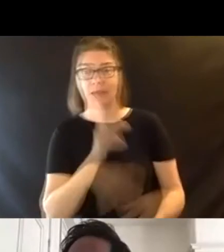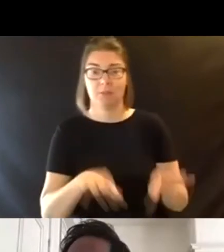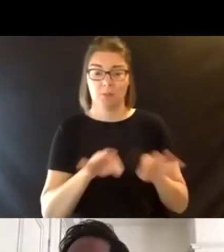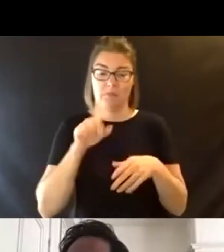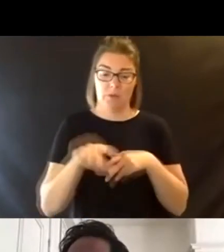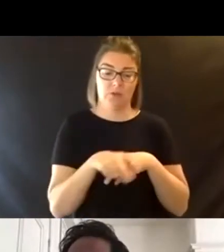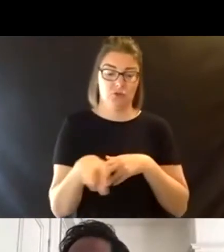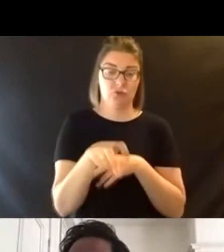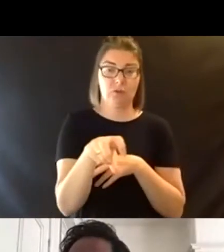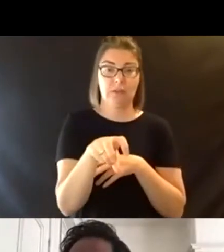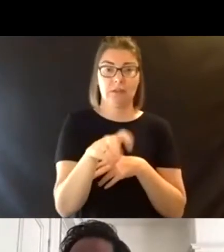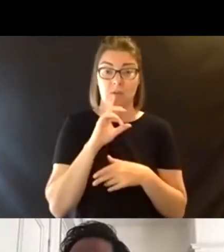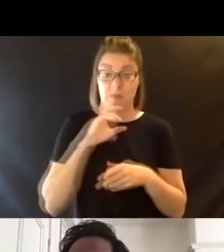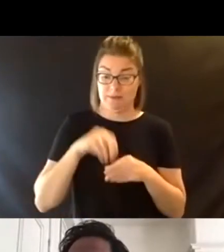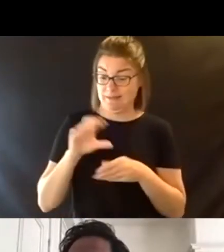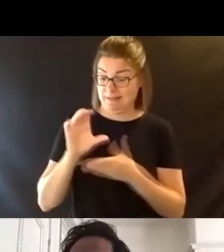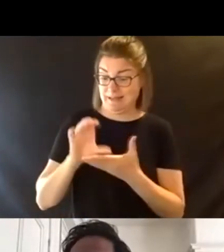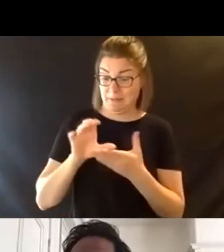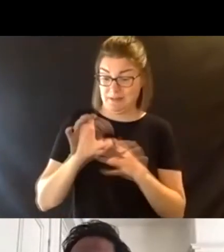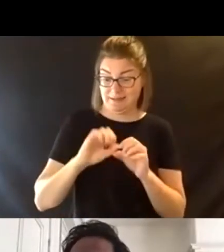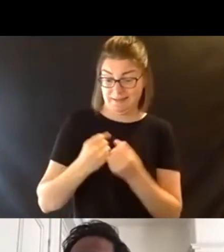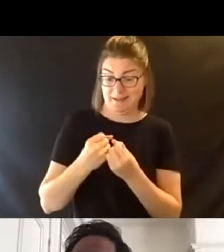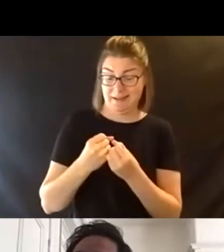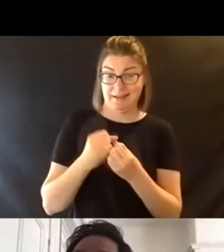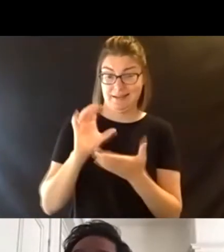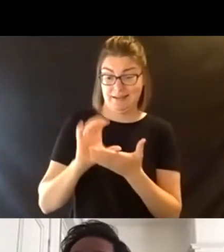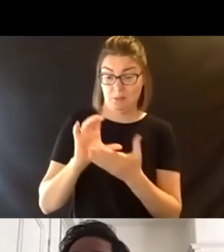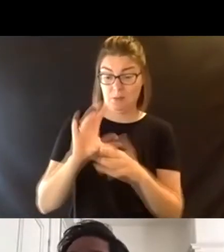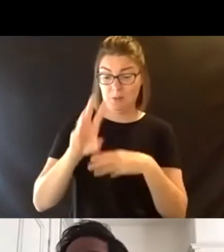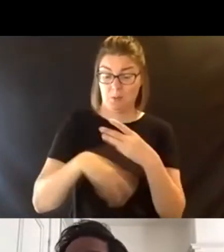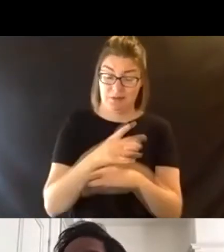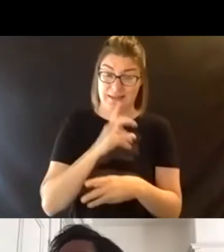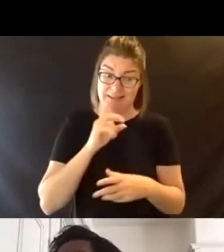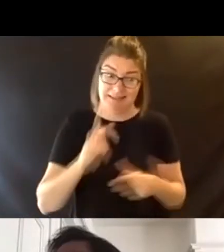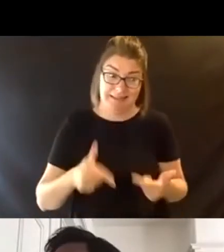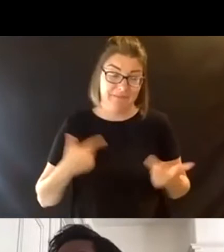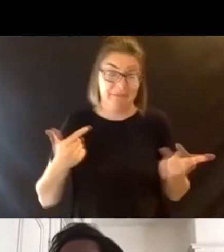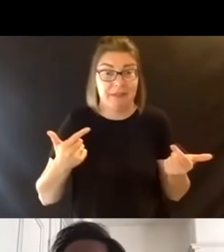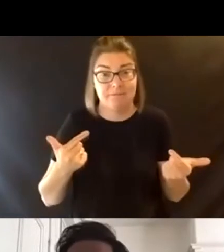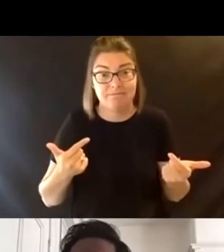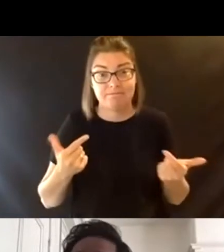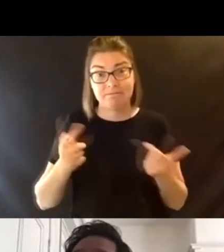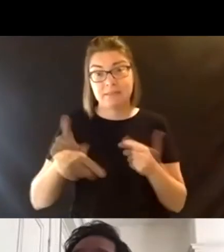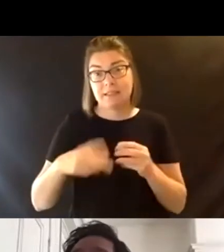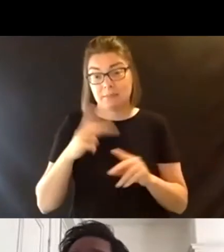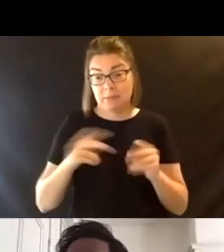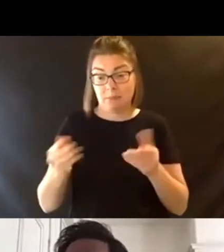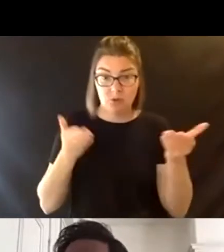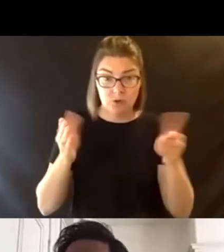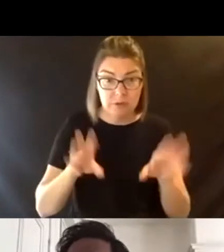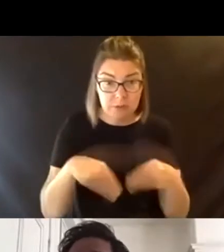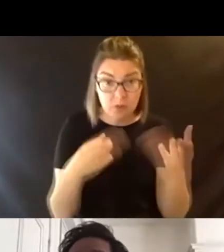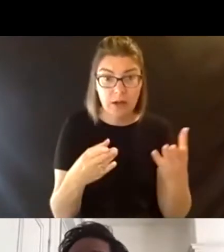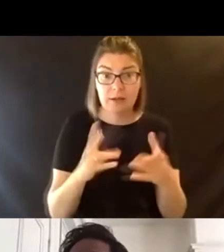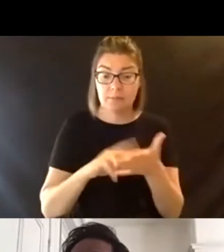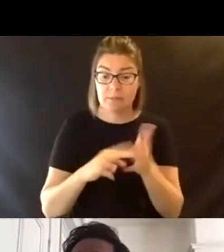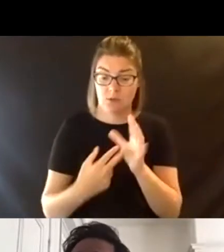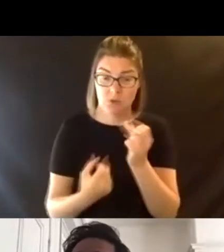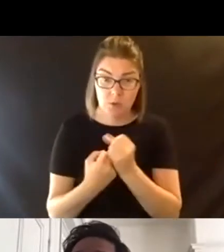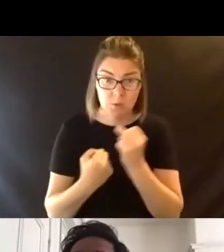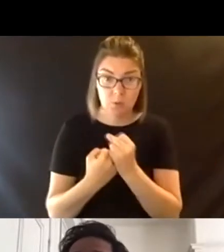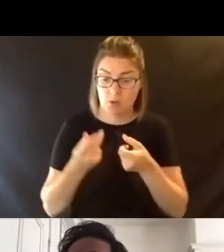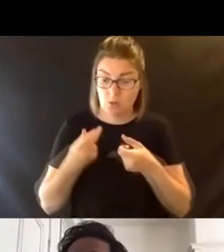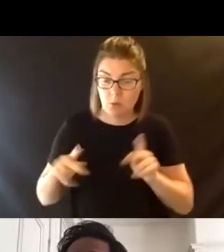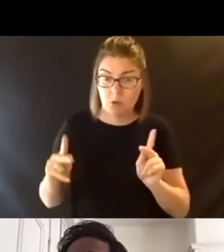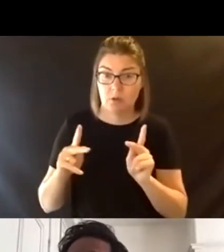in being in a capitalist society, in a capitalist world, that's the reality we live in, but we need to get people these services, supports, opportunities